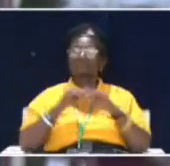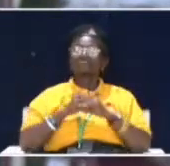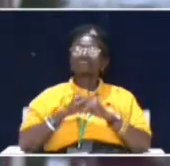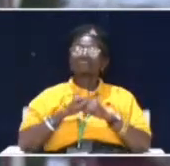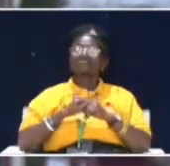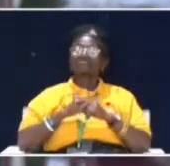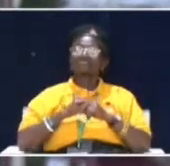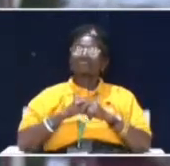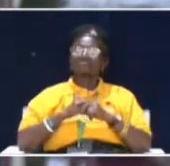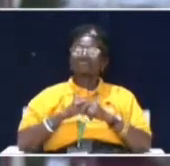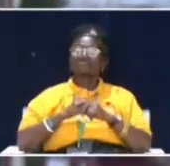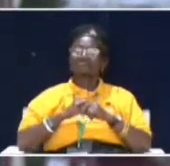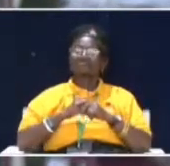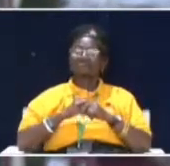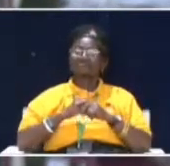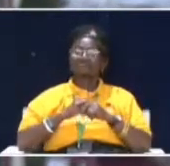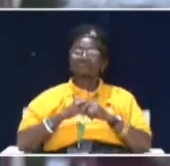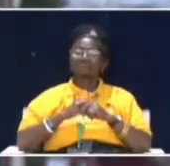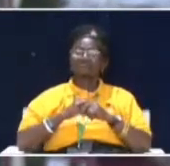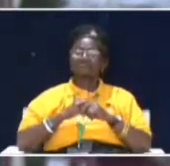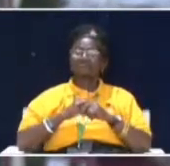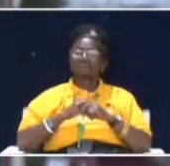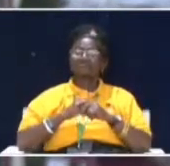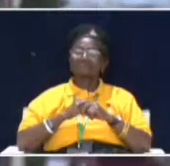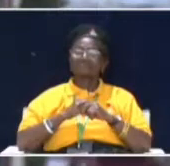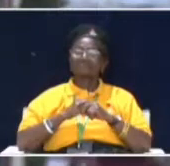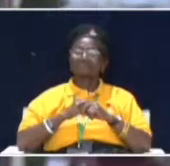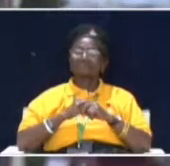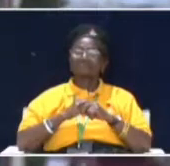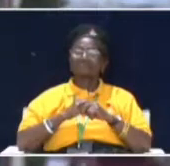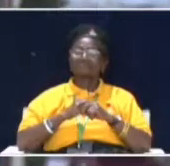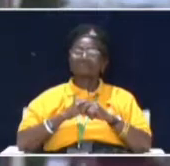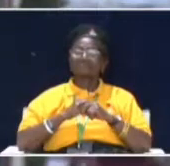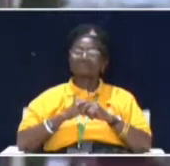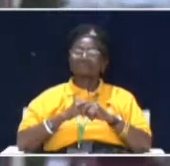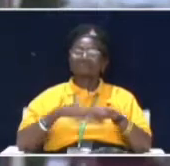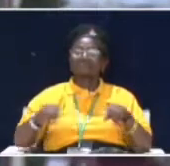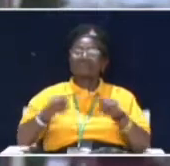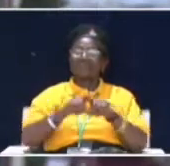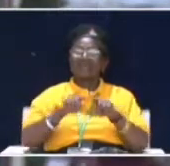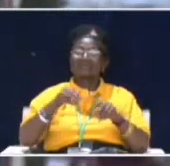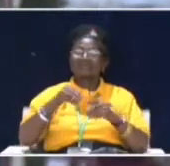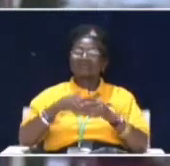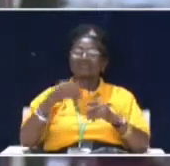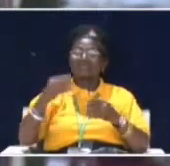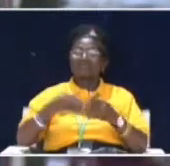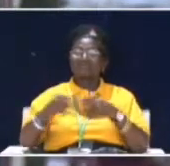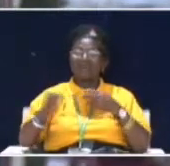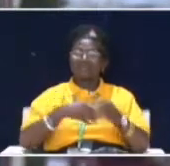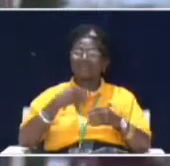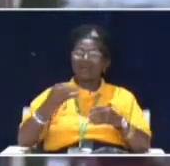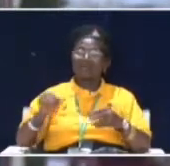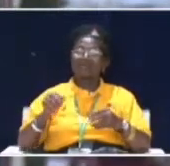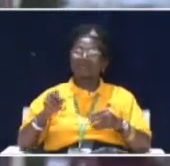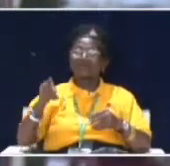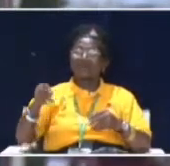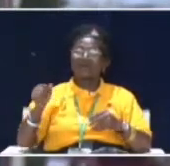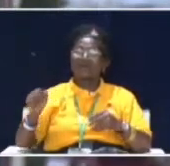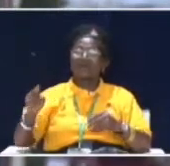di eni ti o bi to bi omo ti o po repete. Like in the case of Hannah